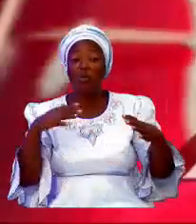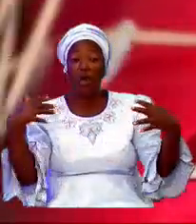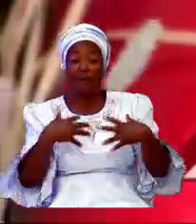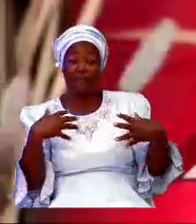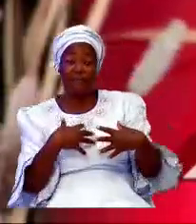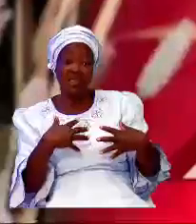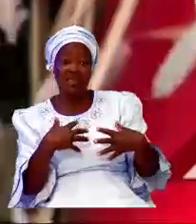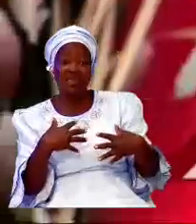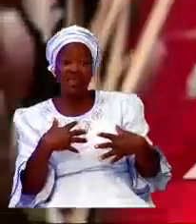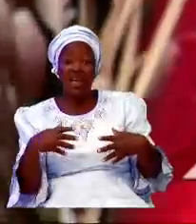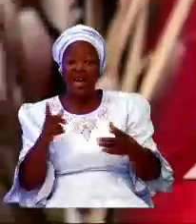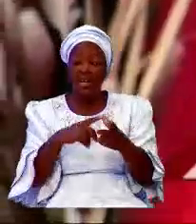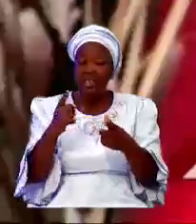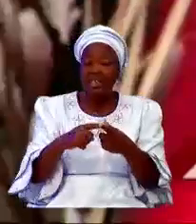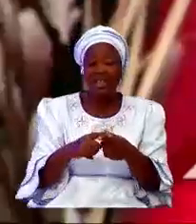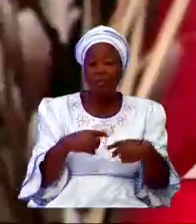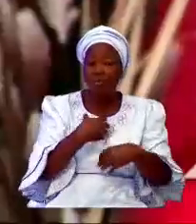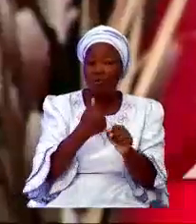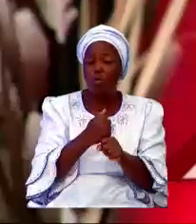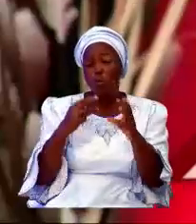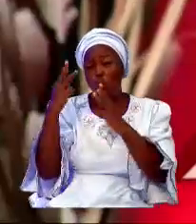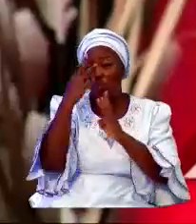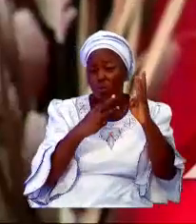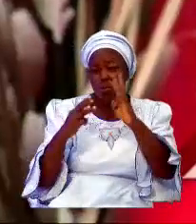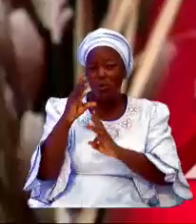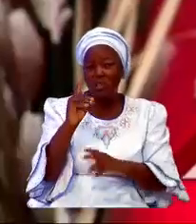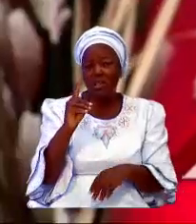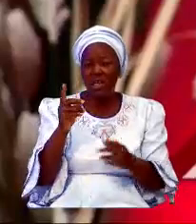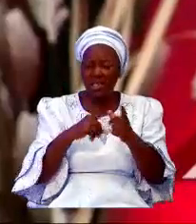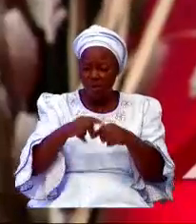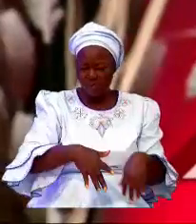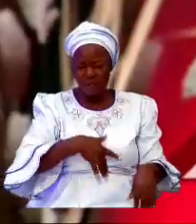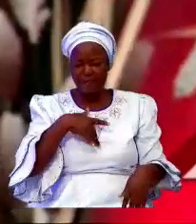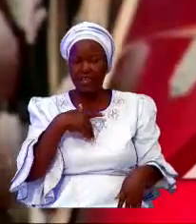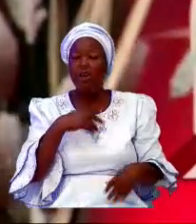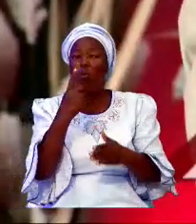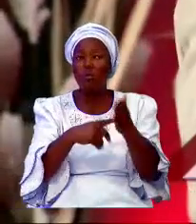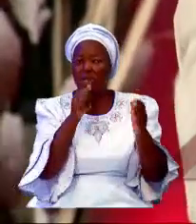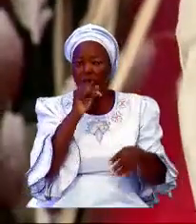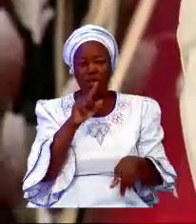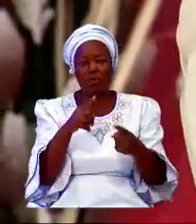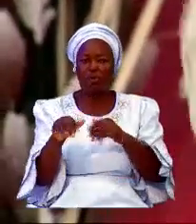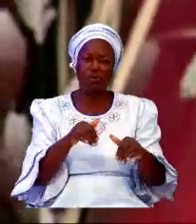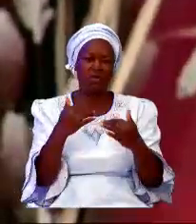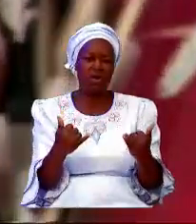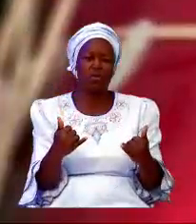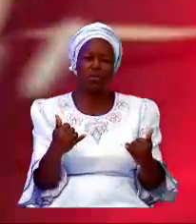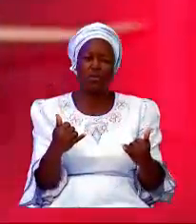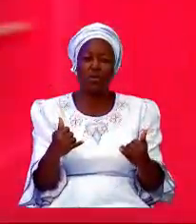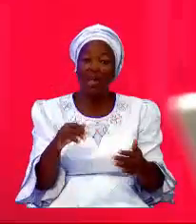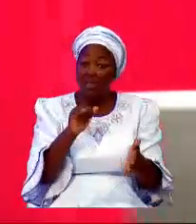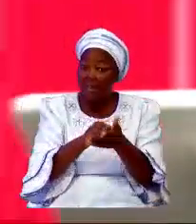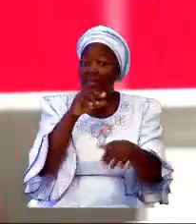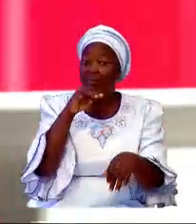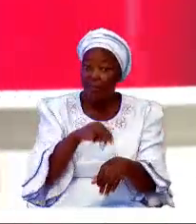something that terrifies you, terrorizes your life, threatens you. And then you